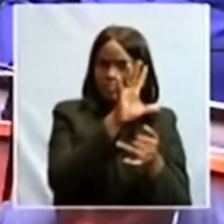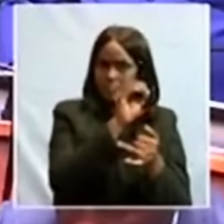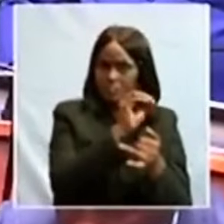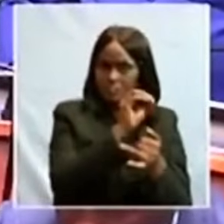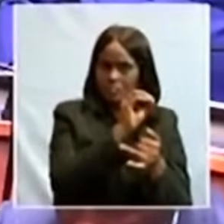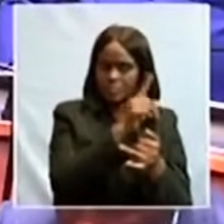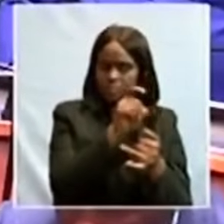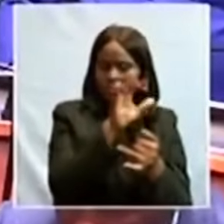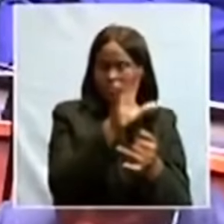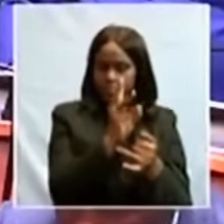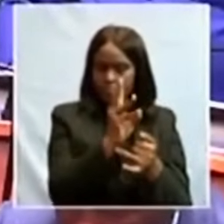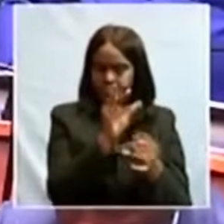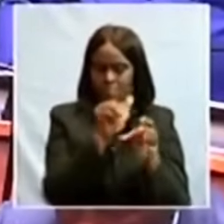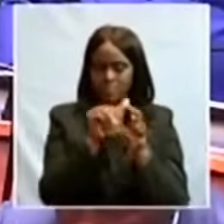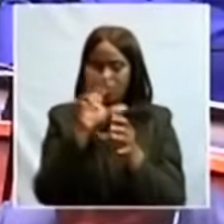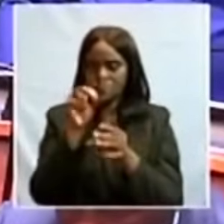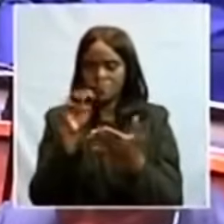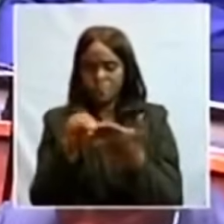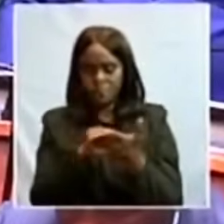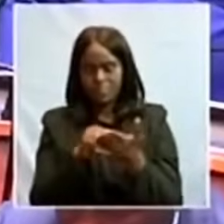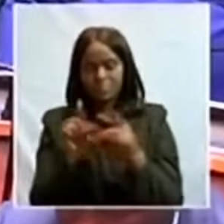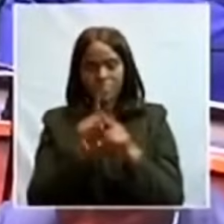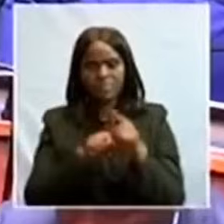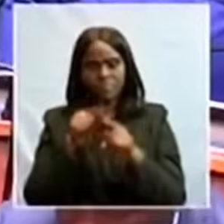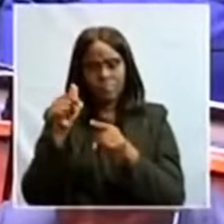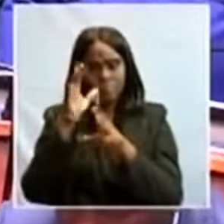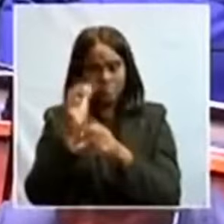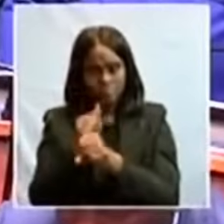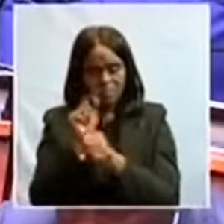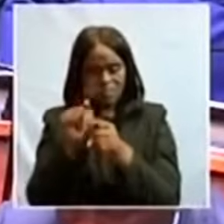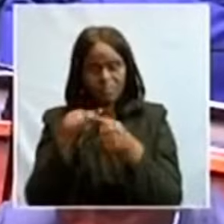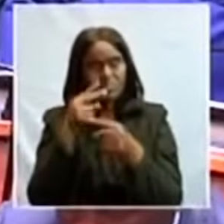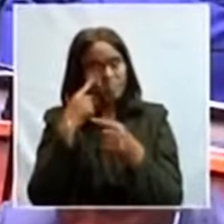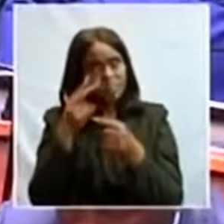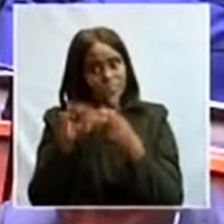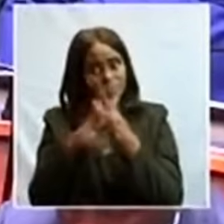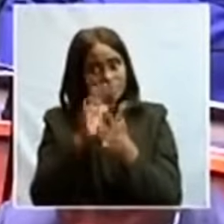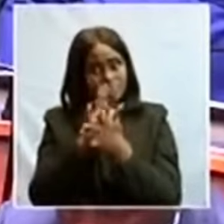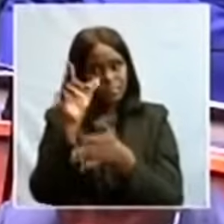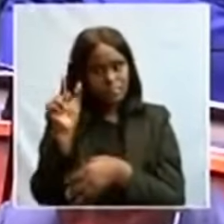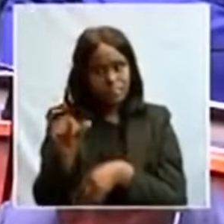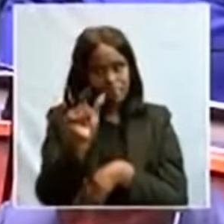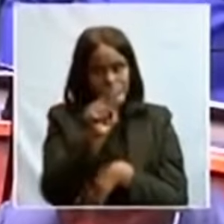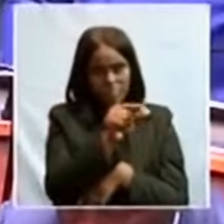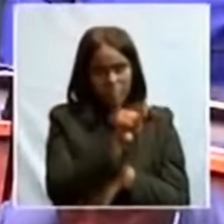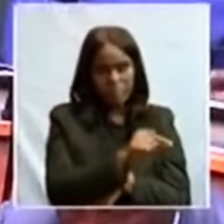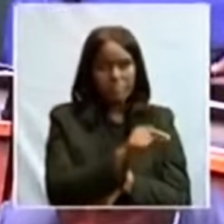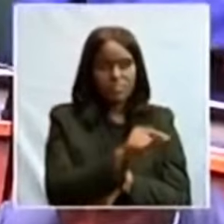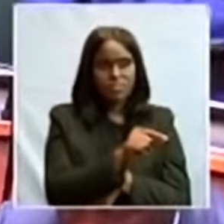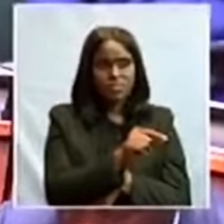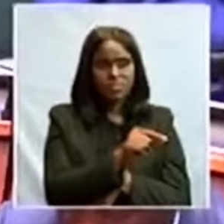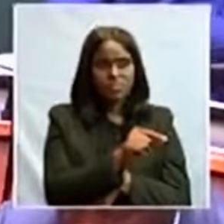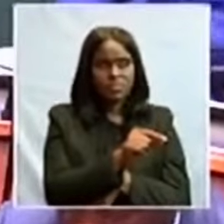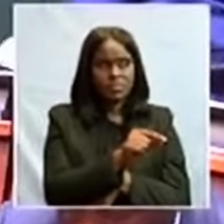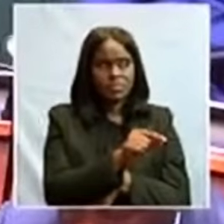156 constituencies into 30 million, then you'll be able to find how much was given to